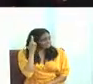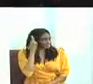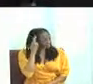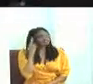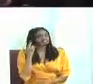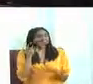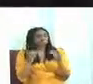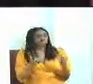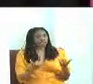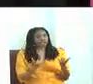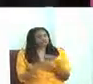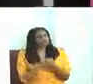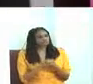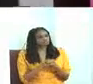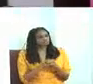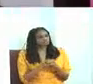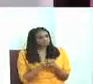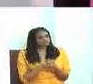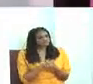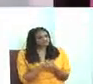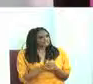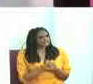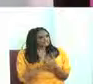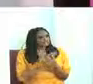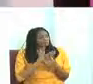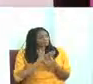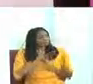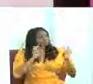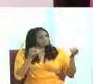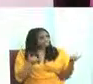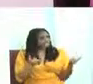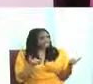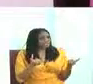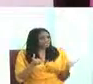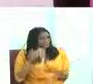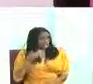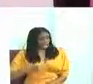Now, my text today is, I am a dry bone.